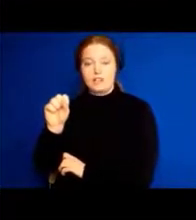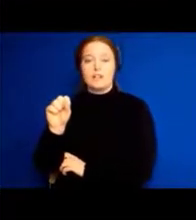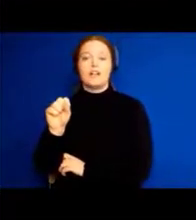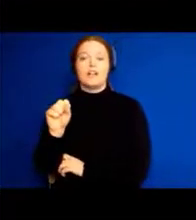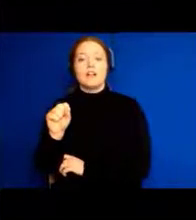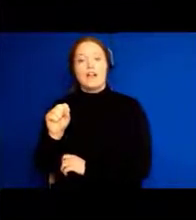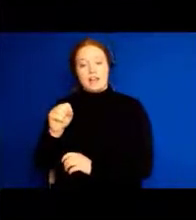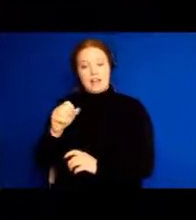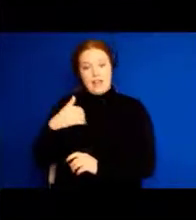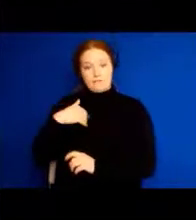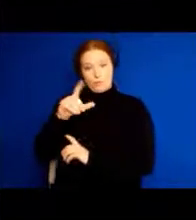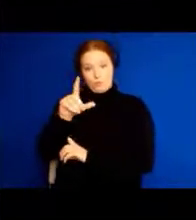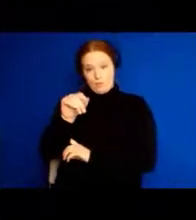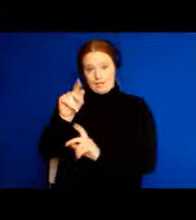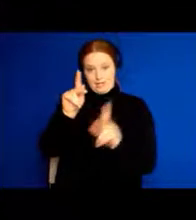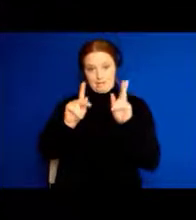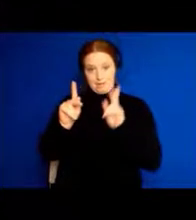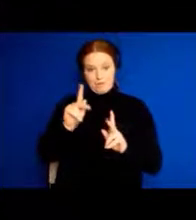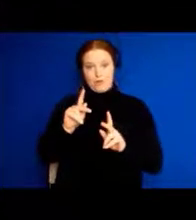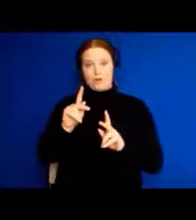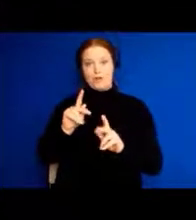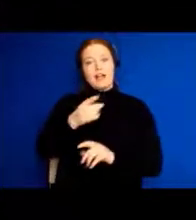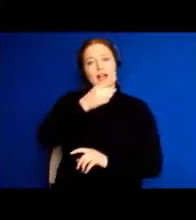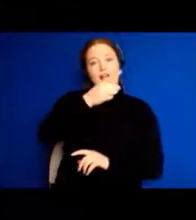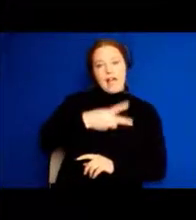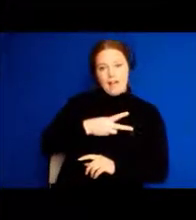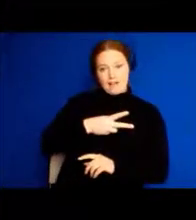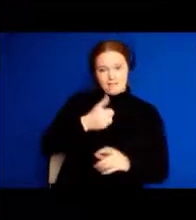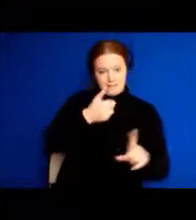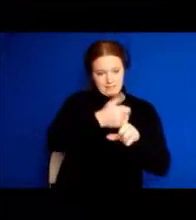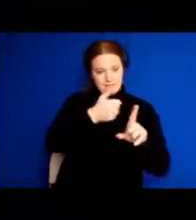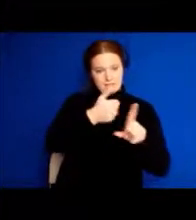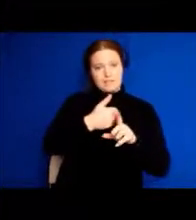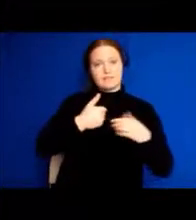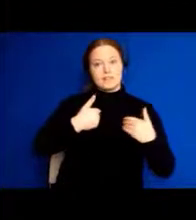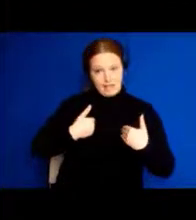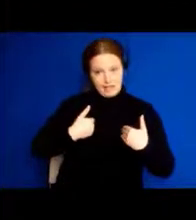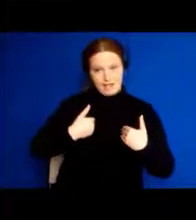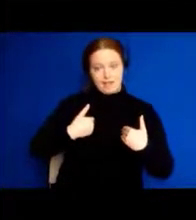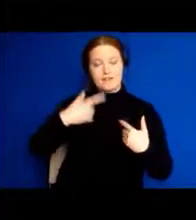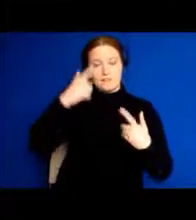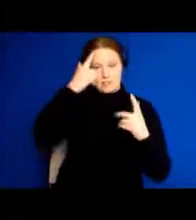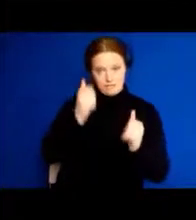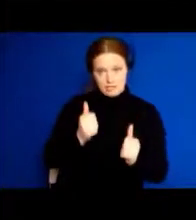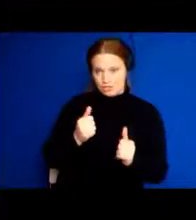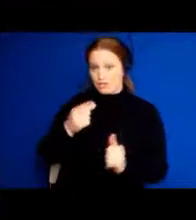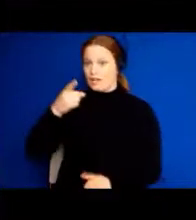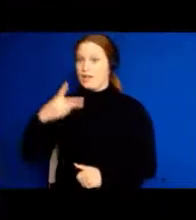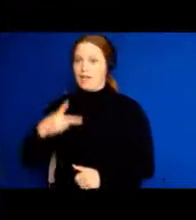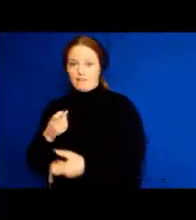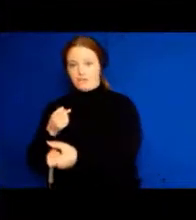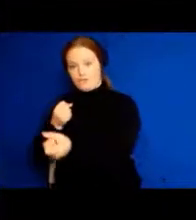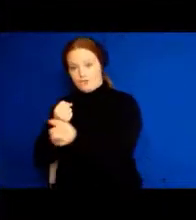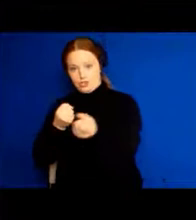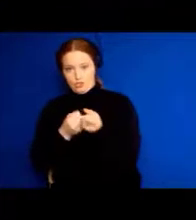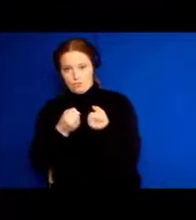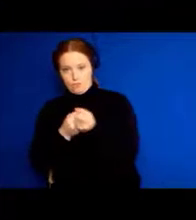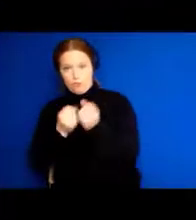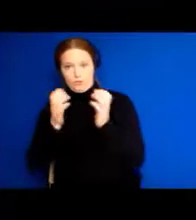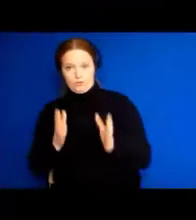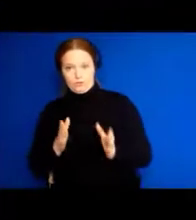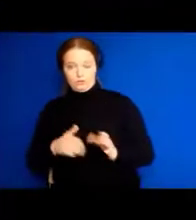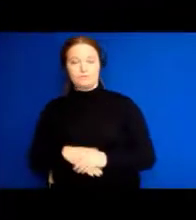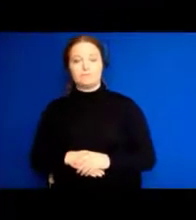partners. One of the things we strive to do when we were setting up the workshops and having interviews with